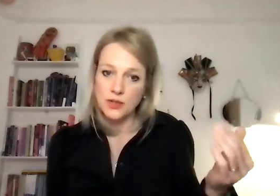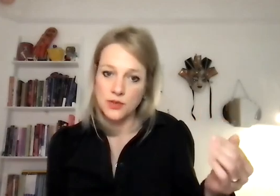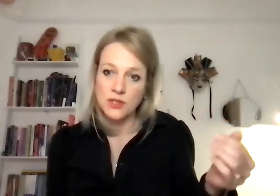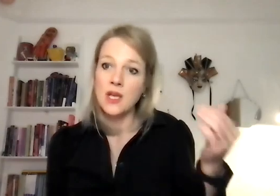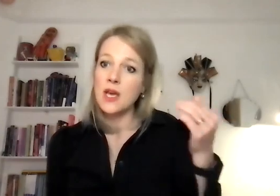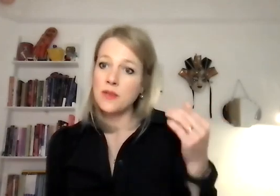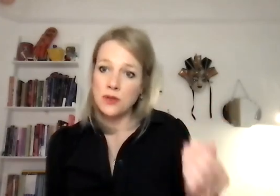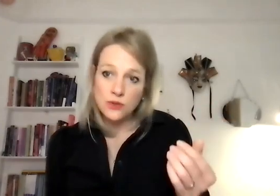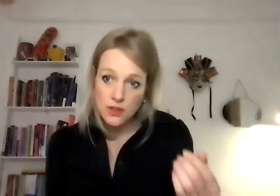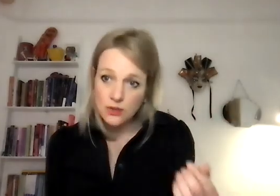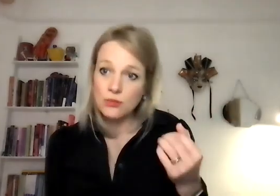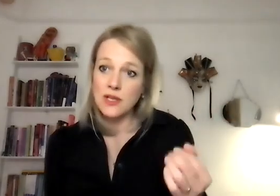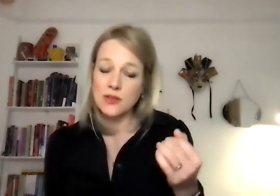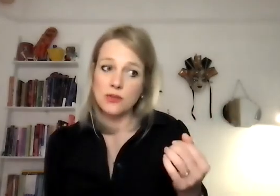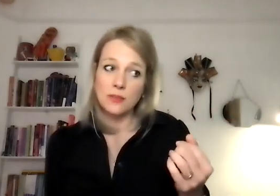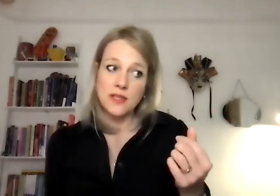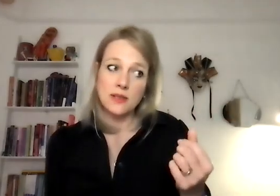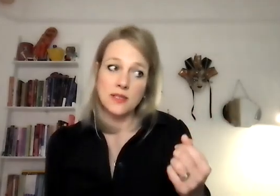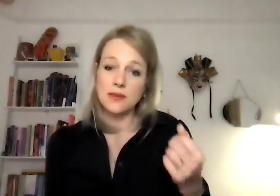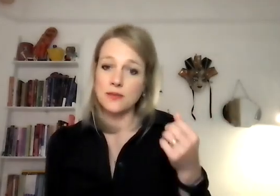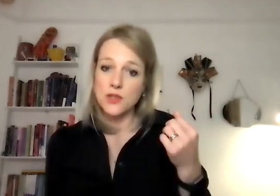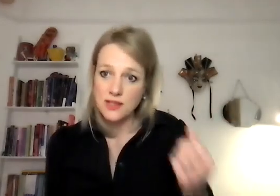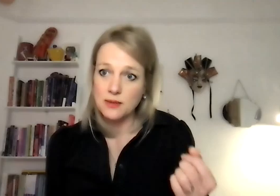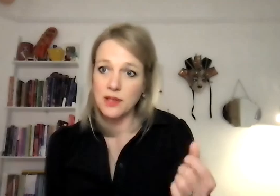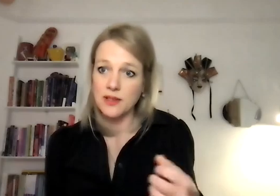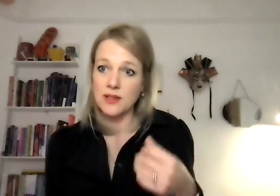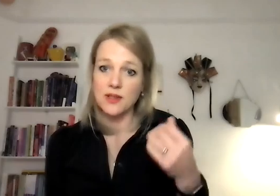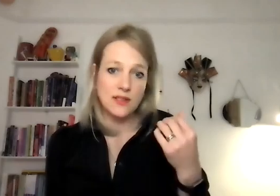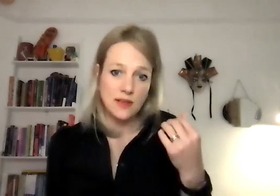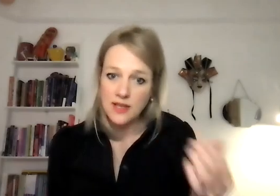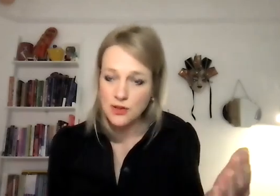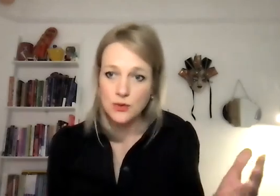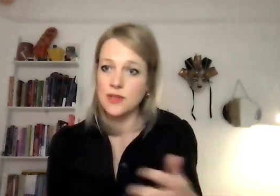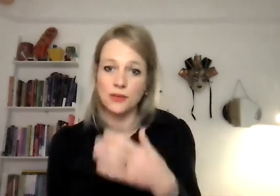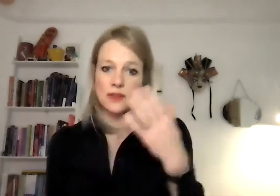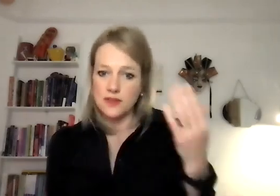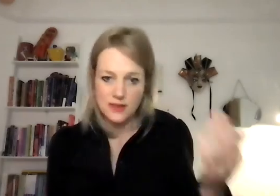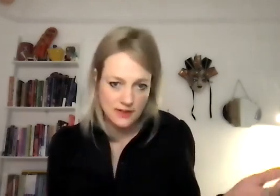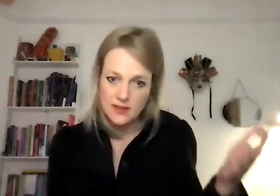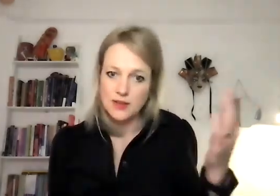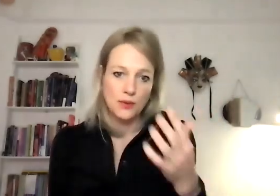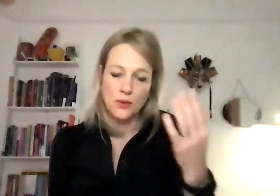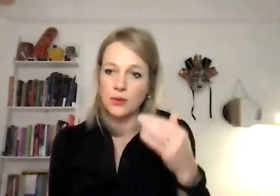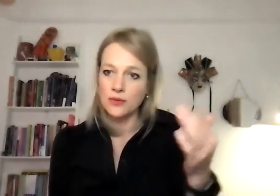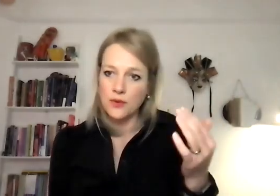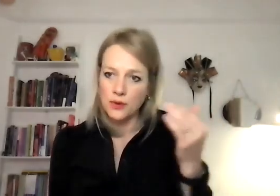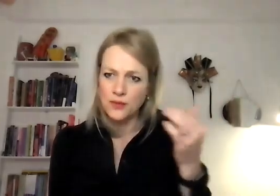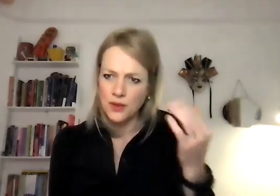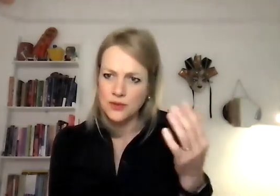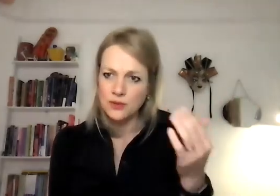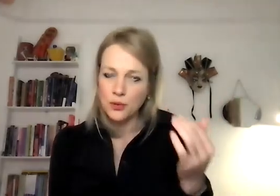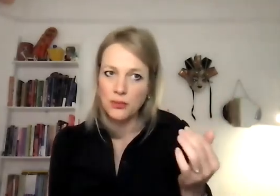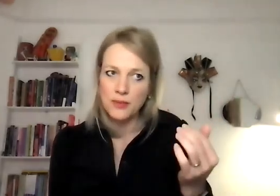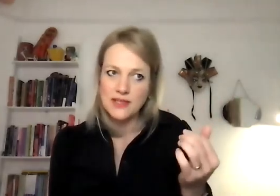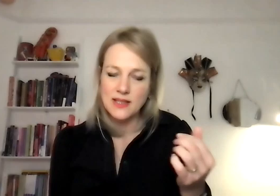early childhood that do reinscribe these idea of gendered blindness and that there's no difference, and all of